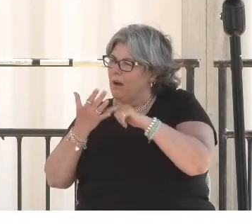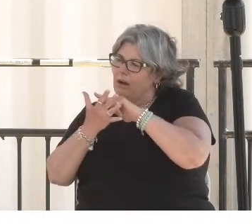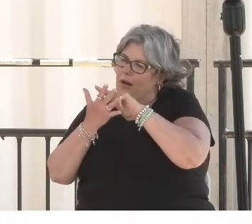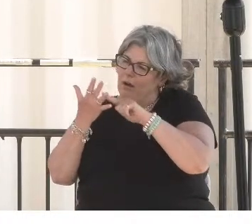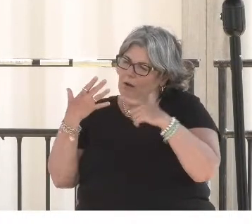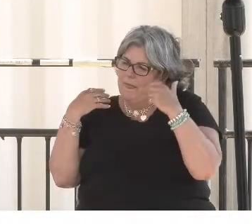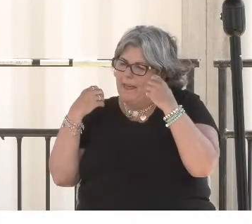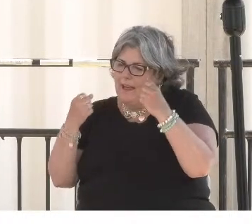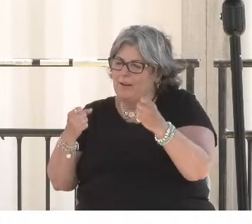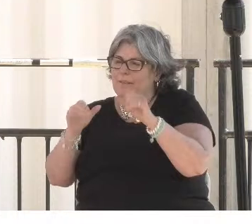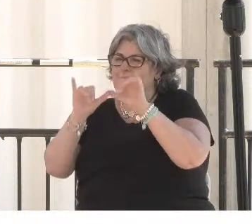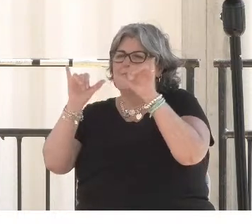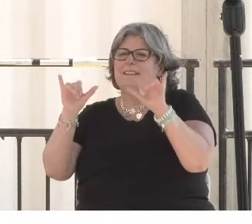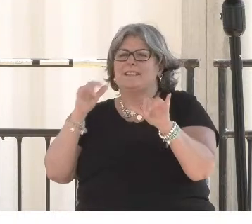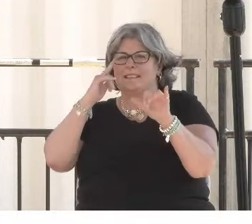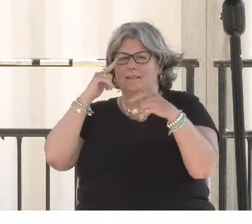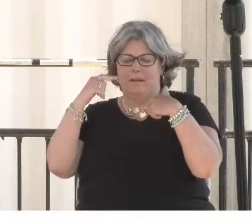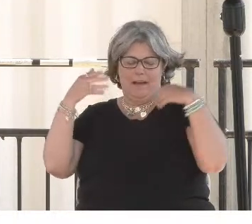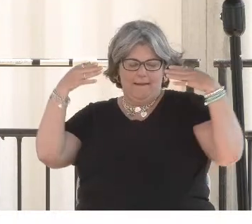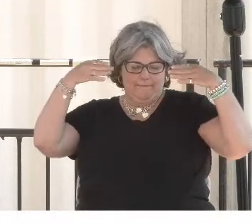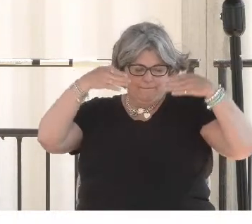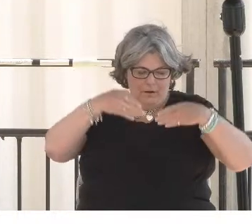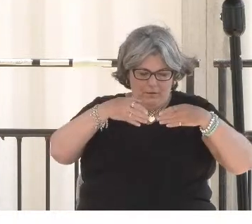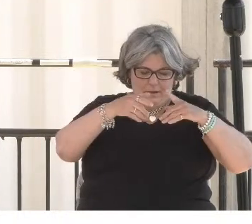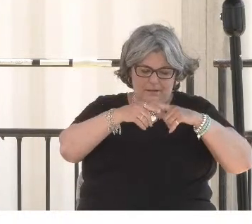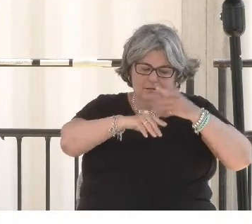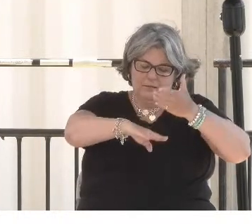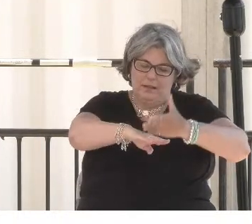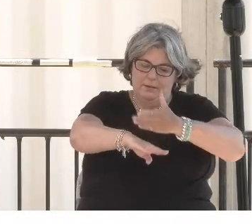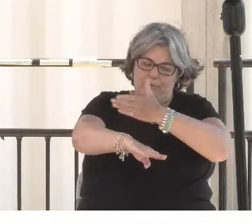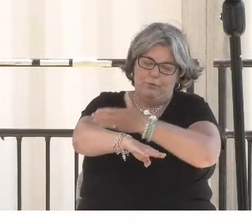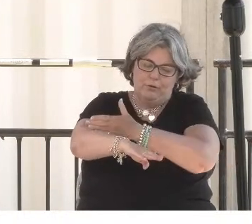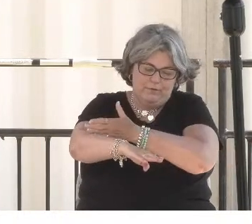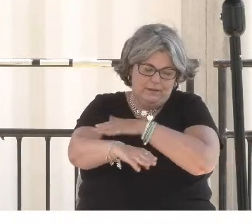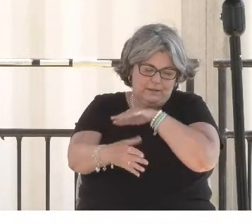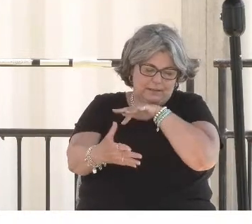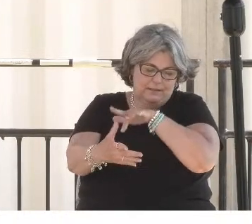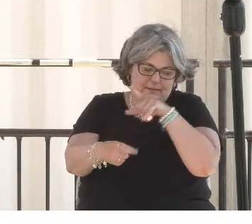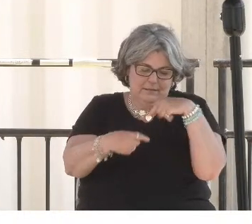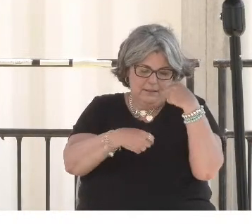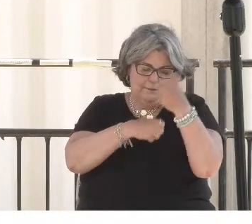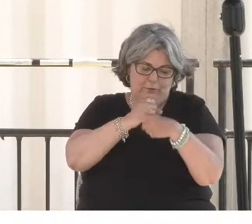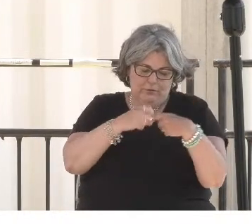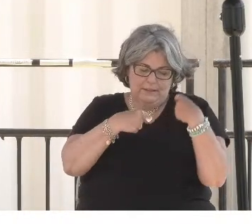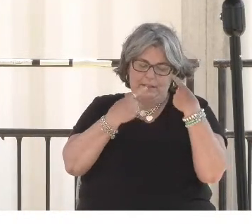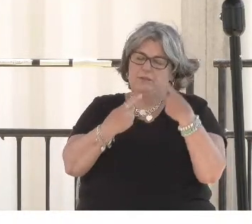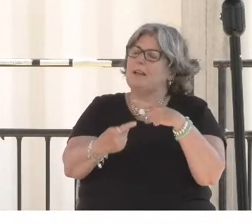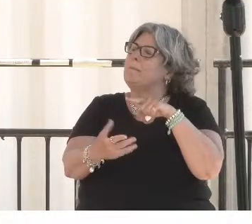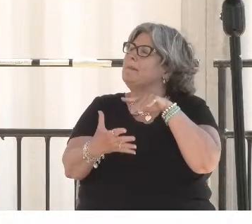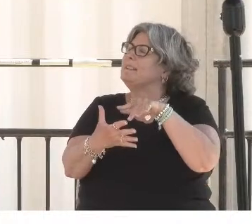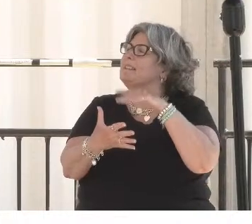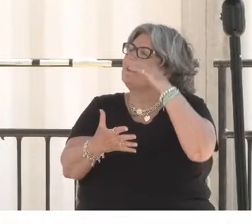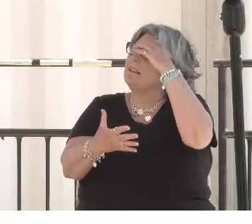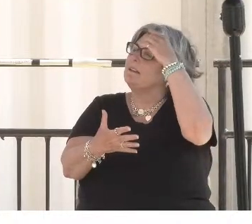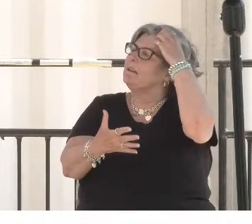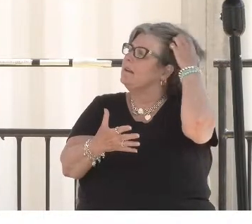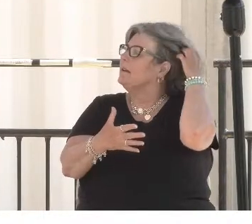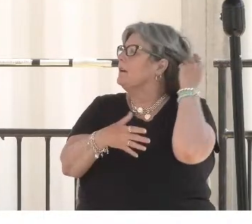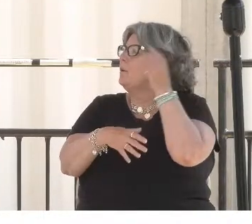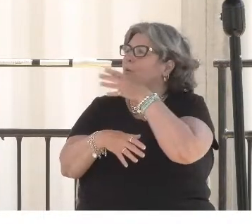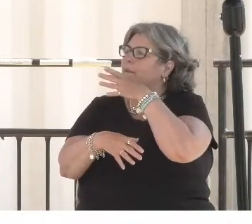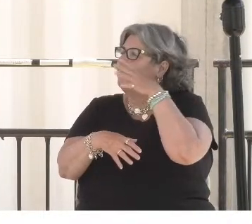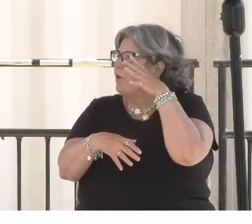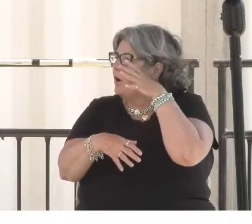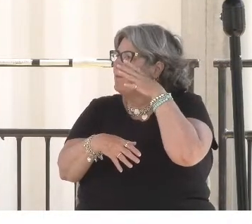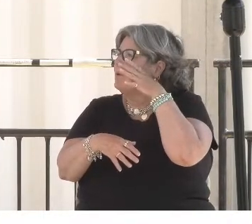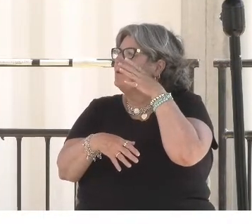all the systems. I'm focused on grazing systems, so that's where I've been studying for the last 10 years. And so when we see farmers who are doing this type